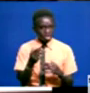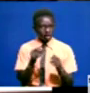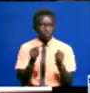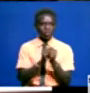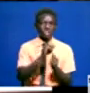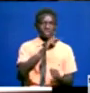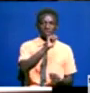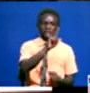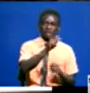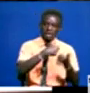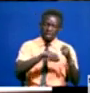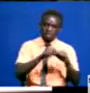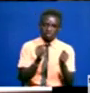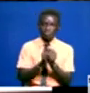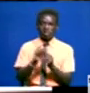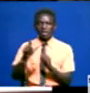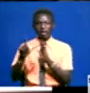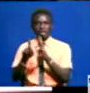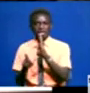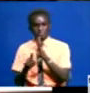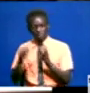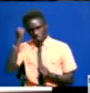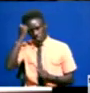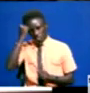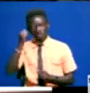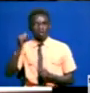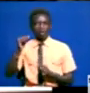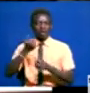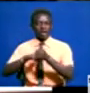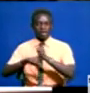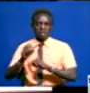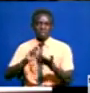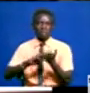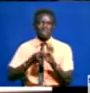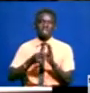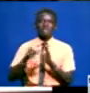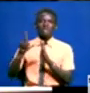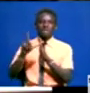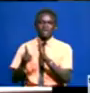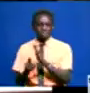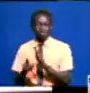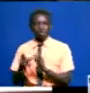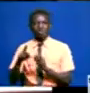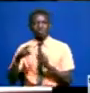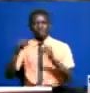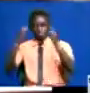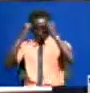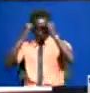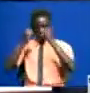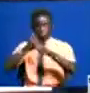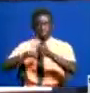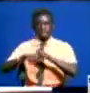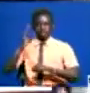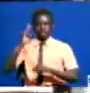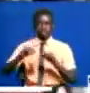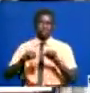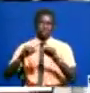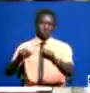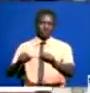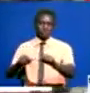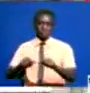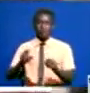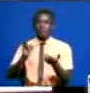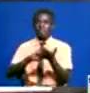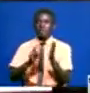Act and the Legal Education Act, then the Legal Education Act shall prevail. Wanafunzi waliohitimu